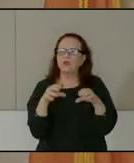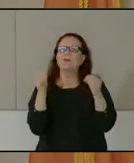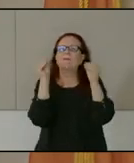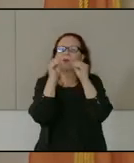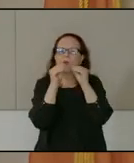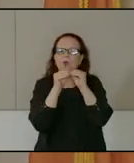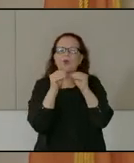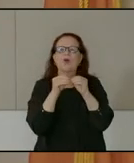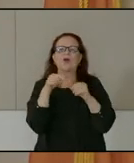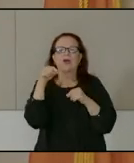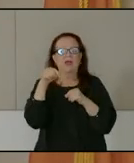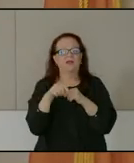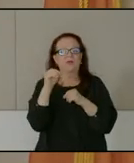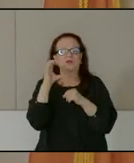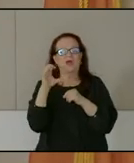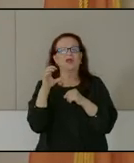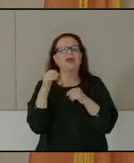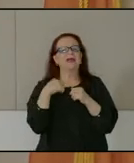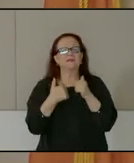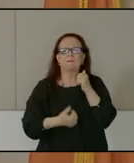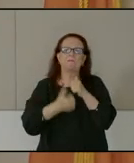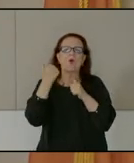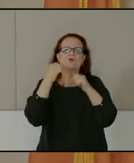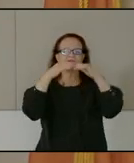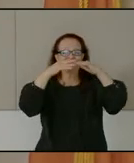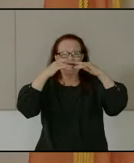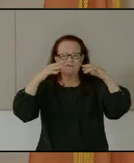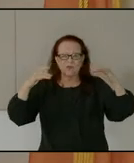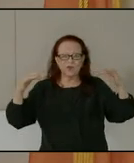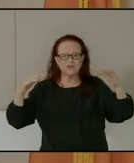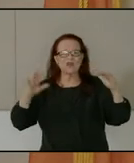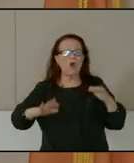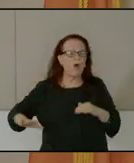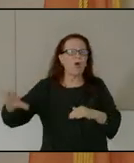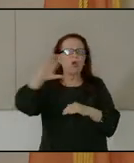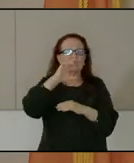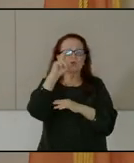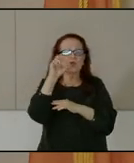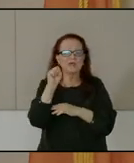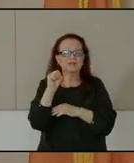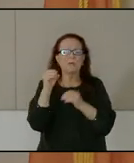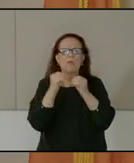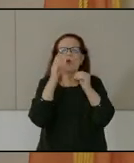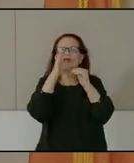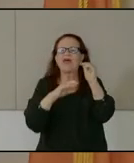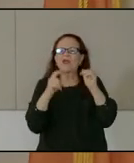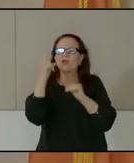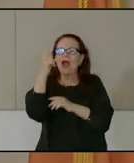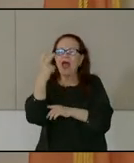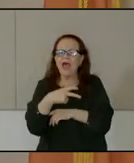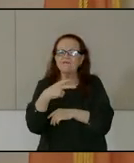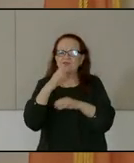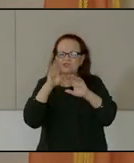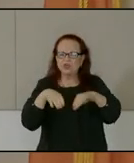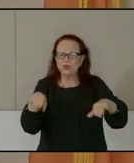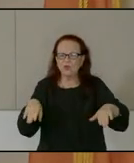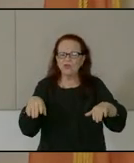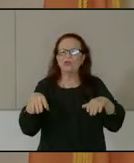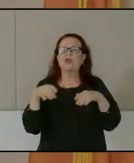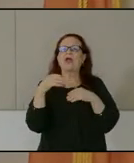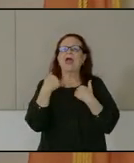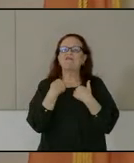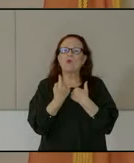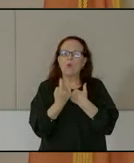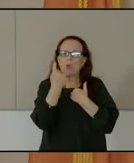most diverse in the whole United States. Over half of the children in this county have one